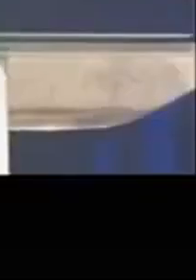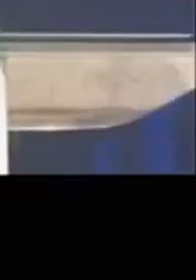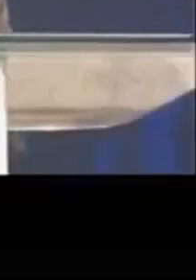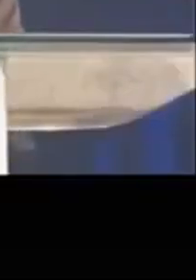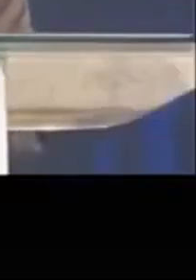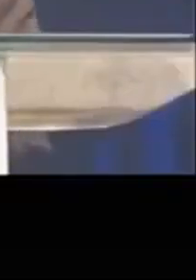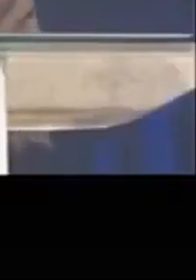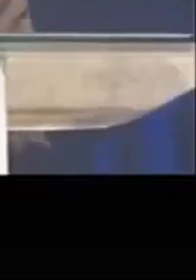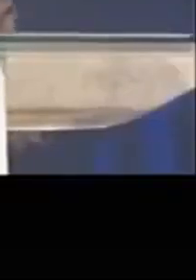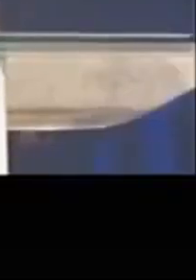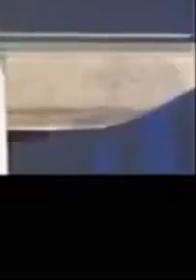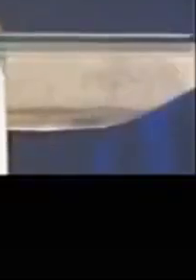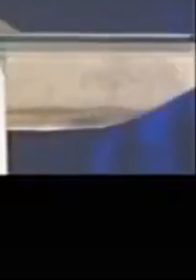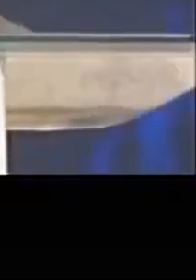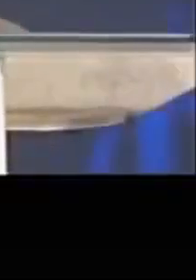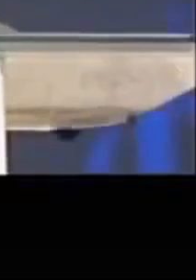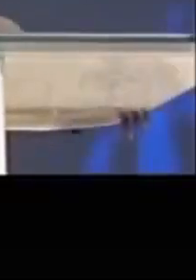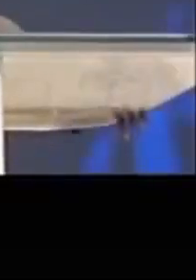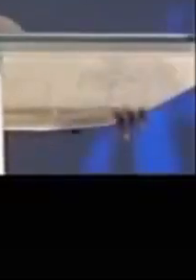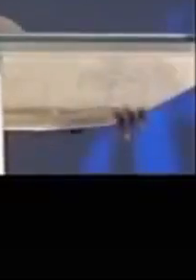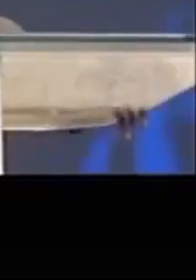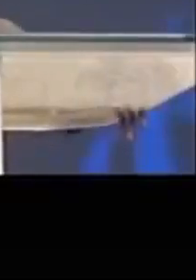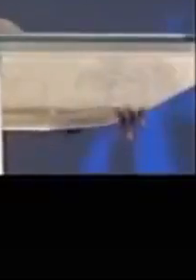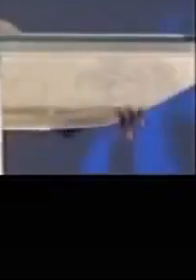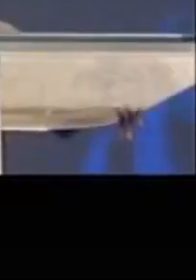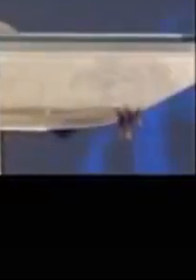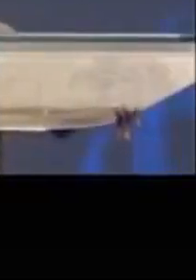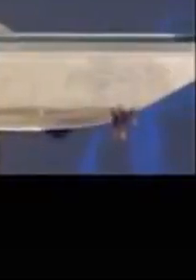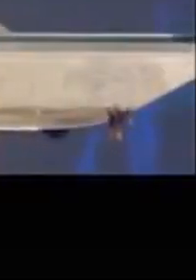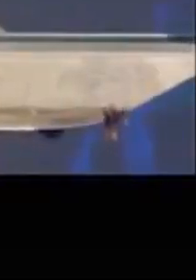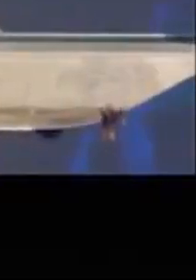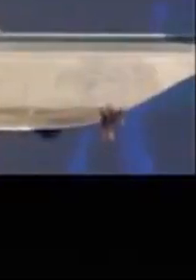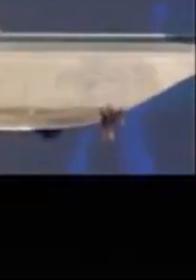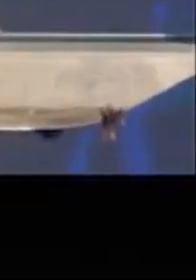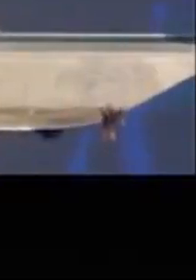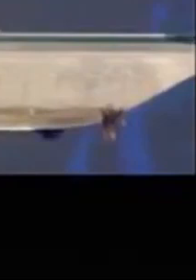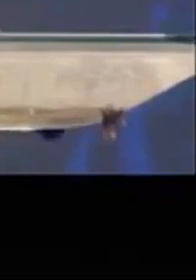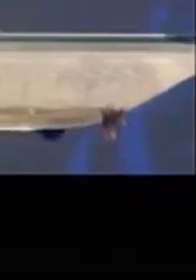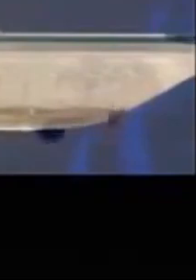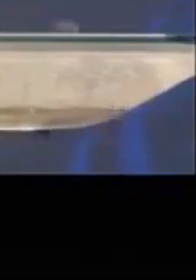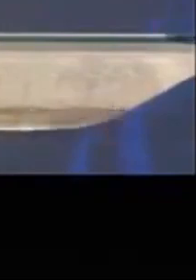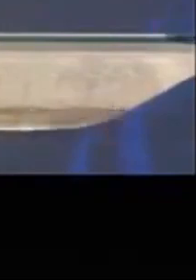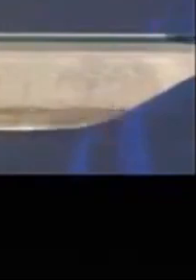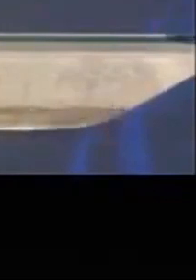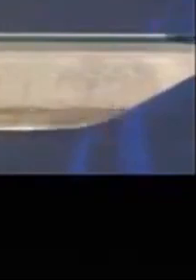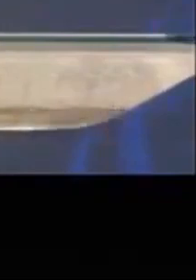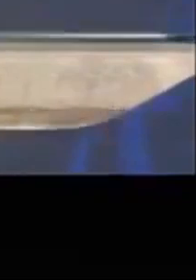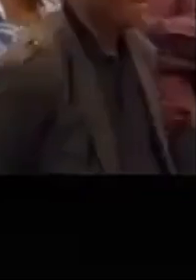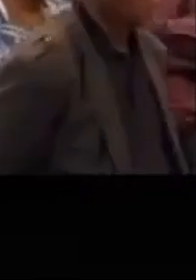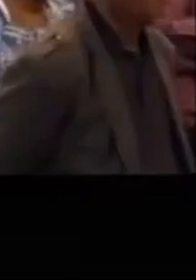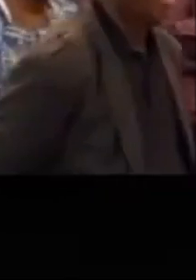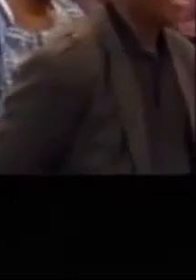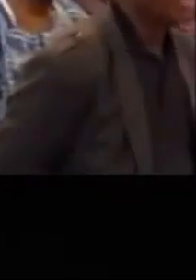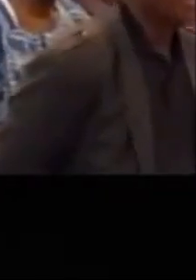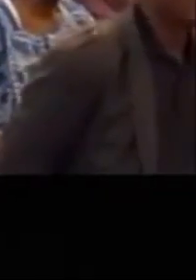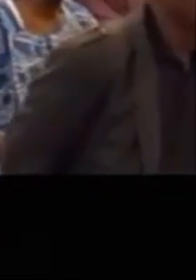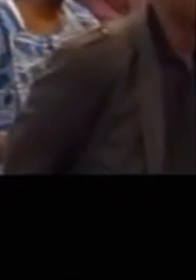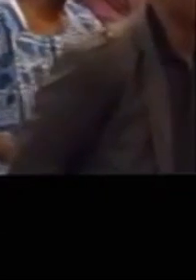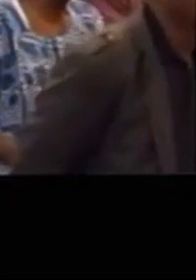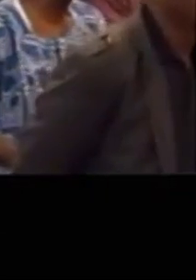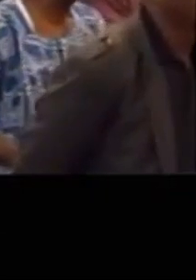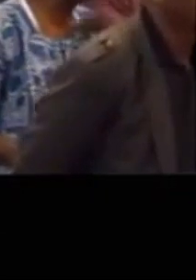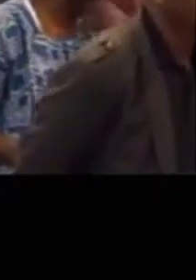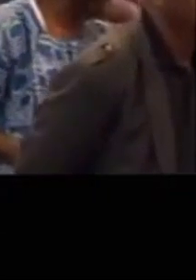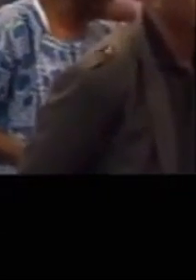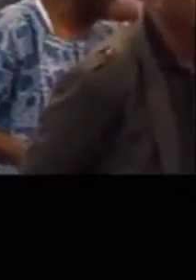Welcome everyone tonight in Jesus' name. I pray that our hearts will thirst after God, and